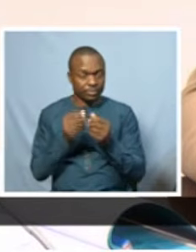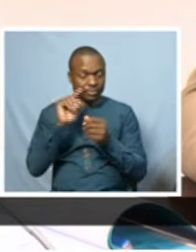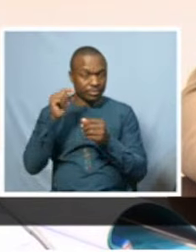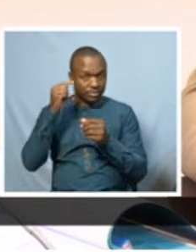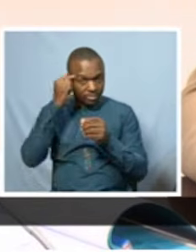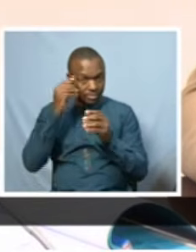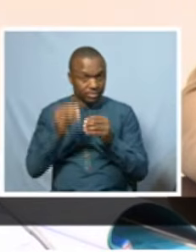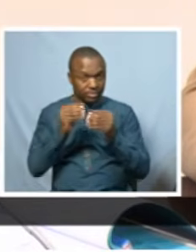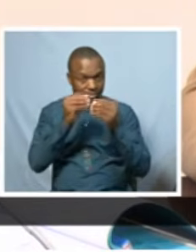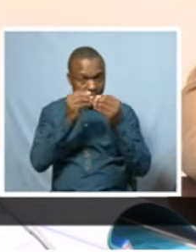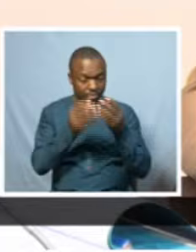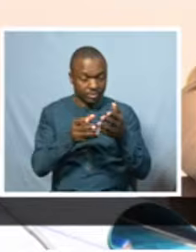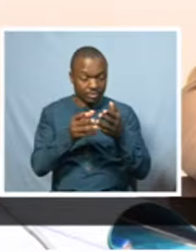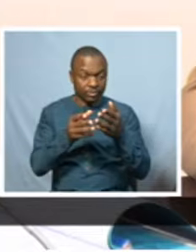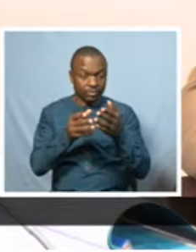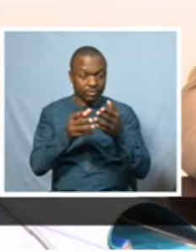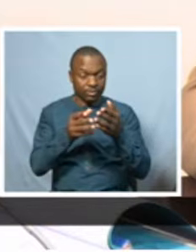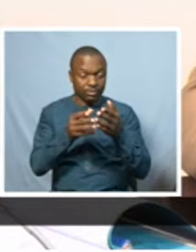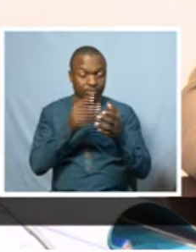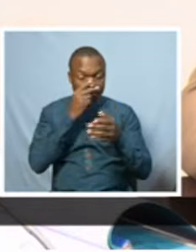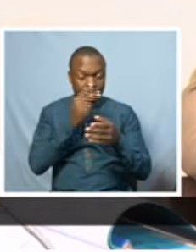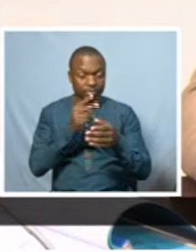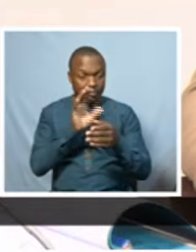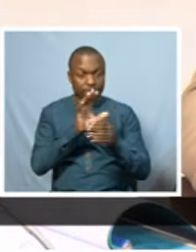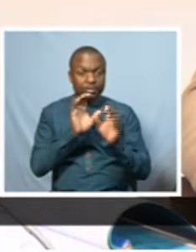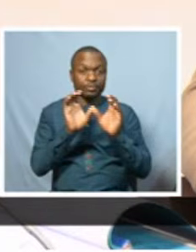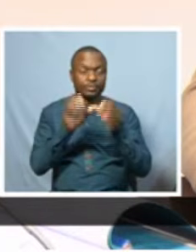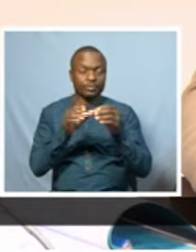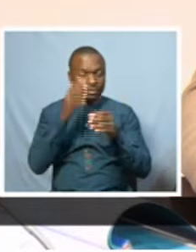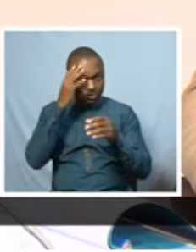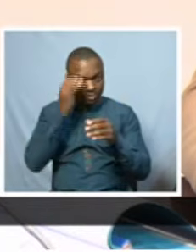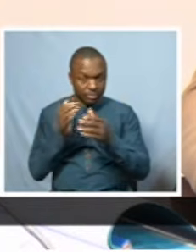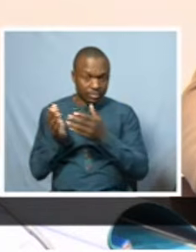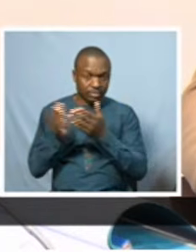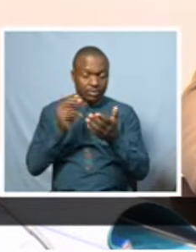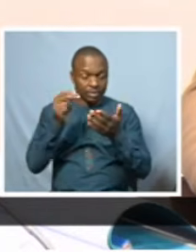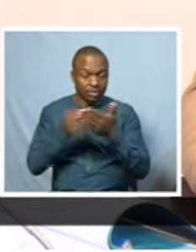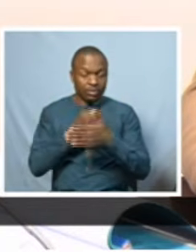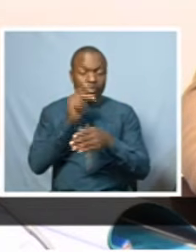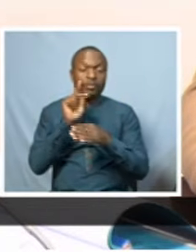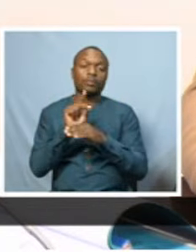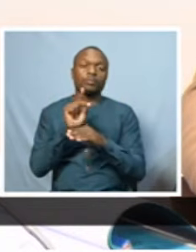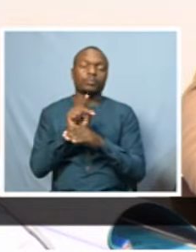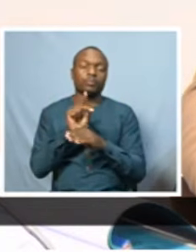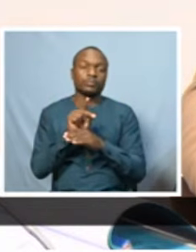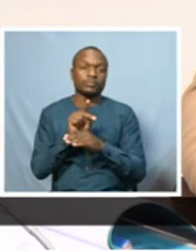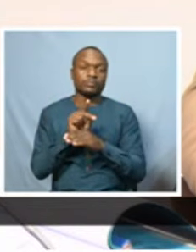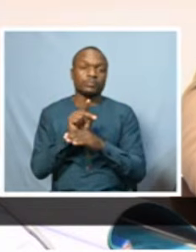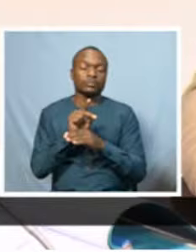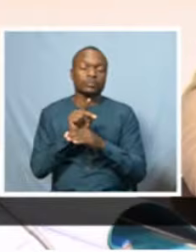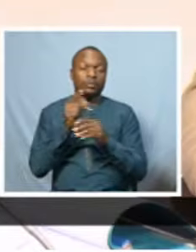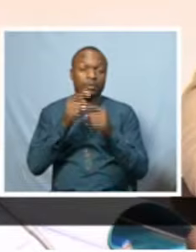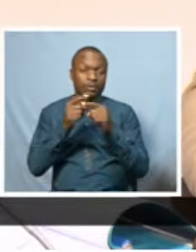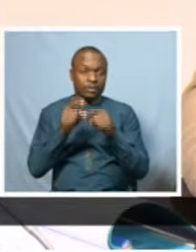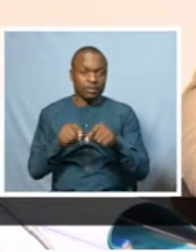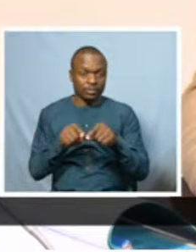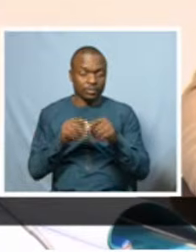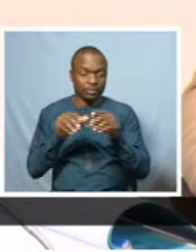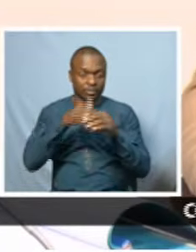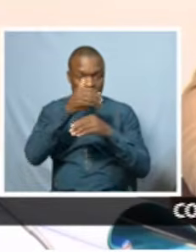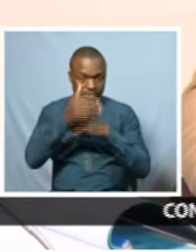government releases sees itself in the community, and that's why we are bringing also new projects that are being born